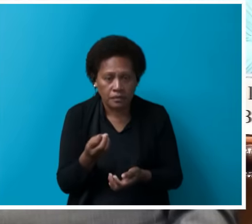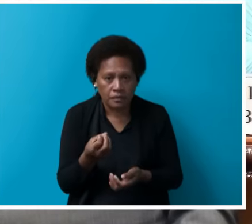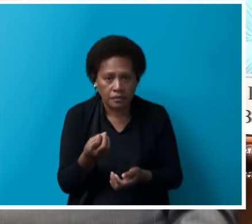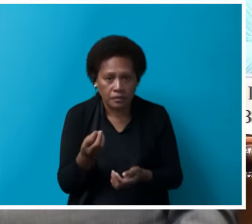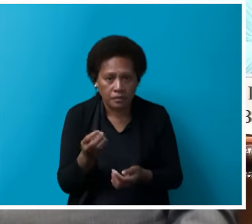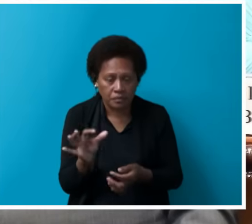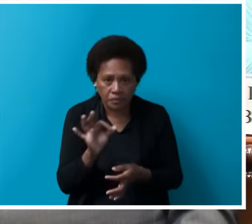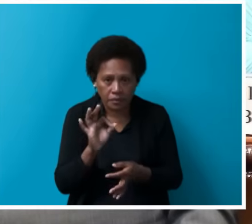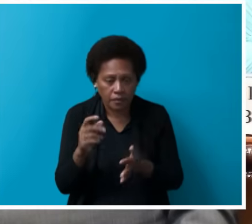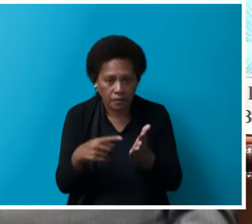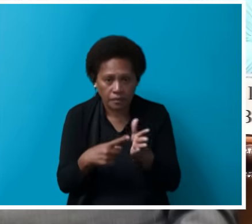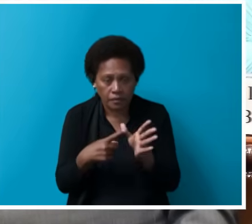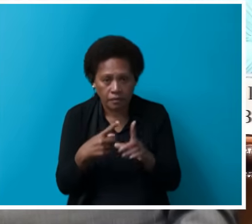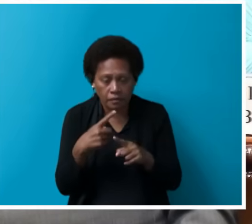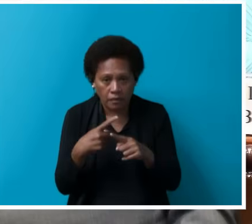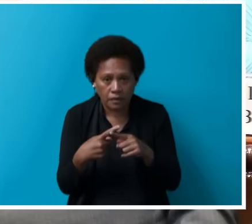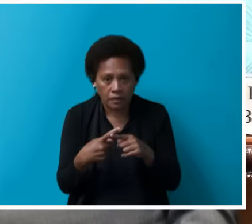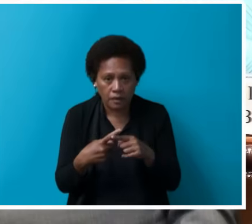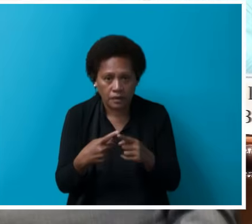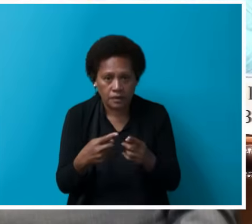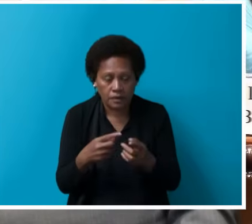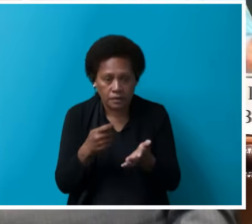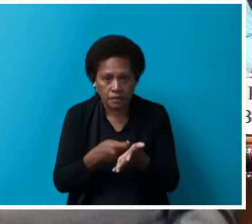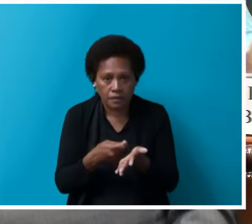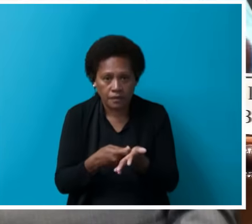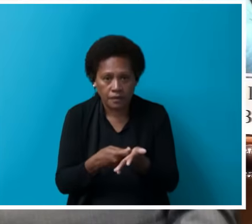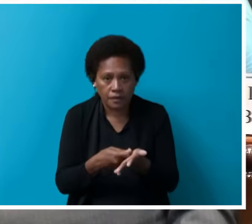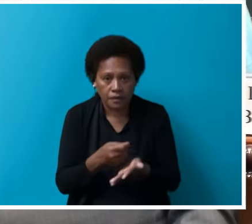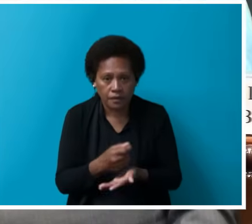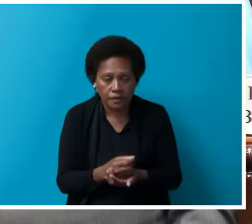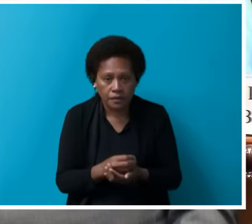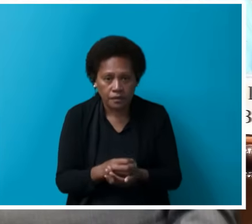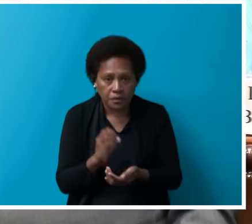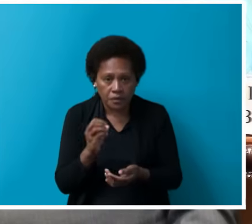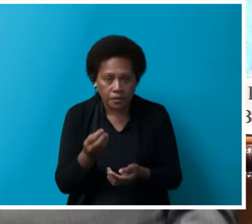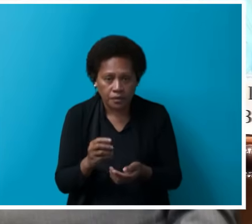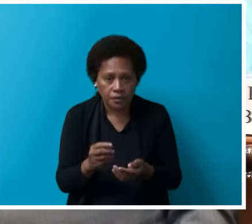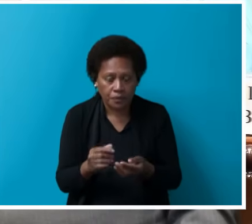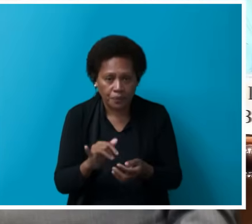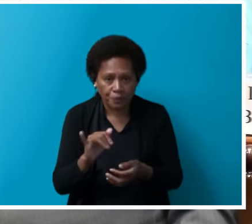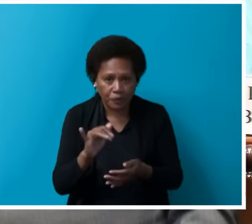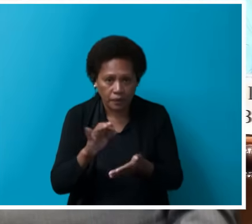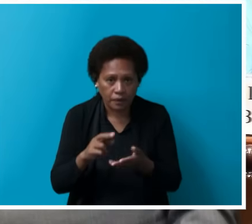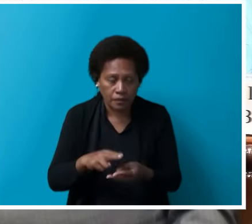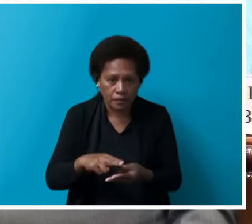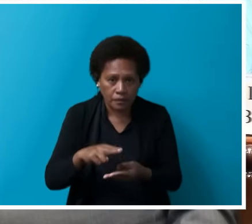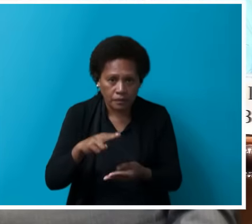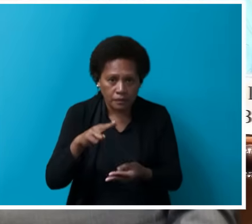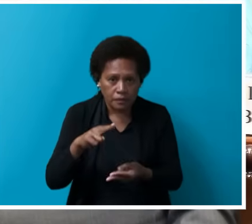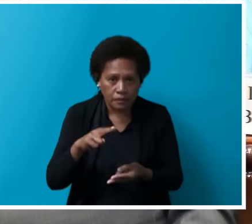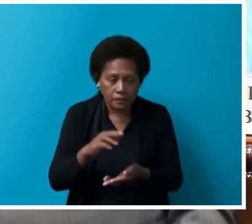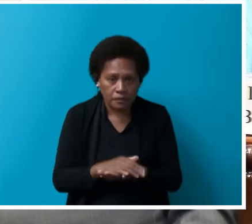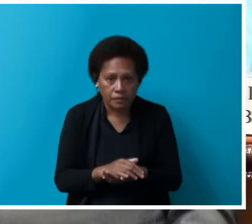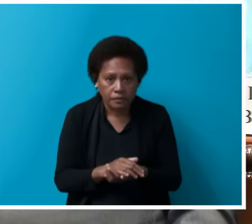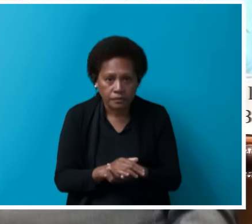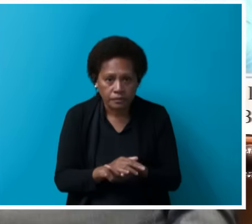non-tax revenues, which are again projected to rise. So in a nutshell, Mr. Speaker, the revenue is